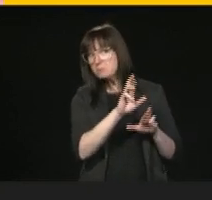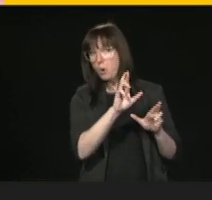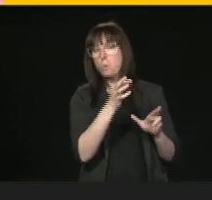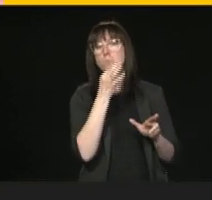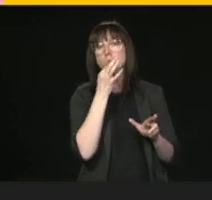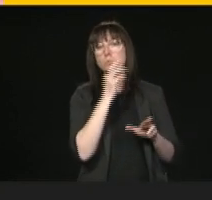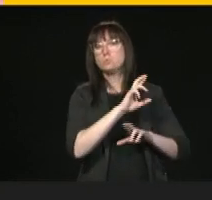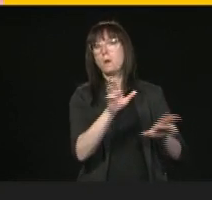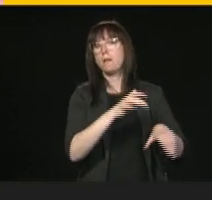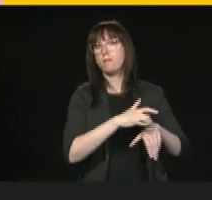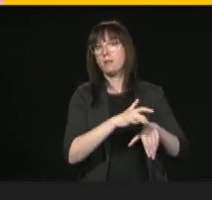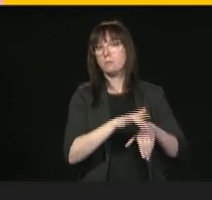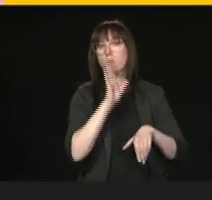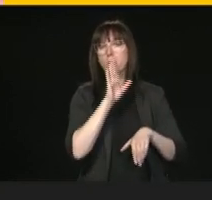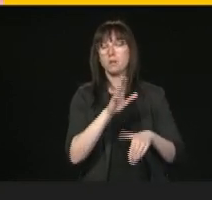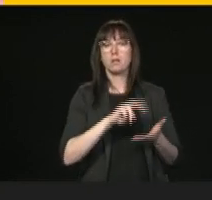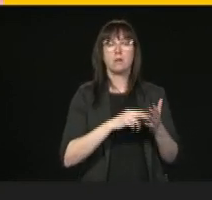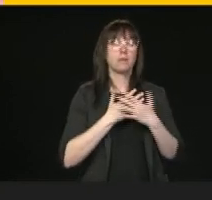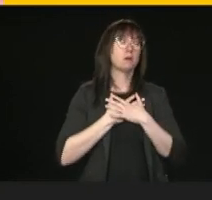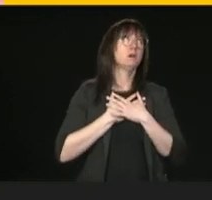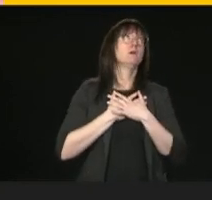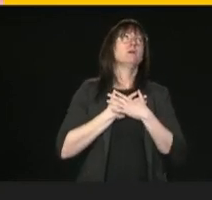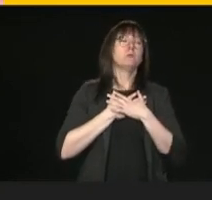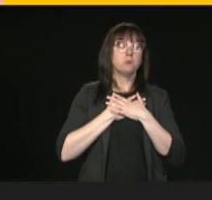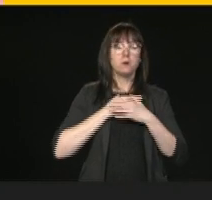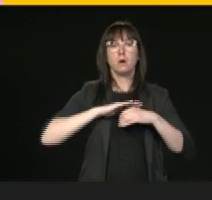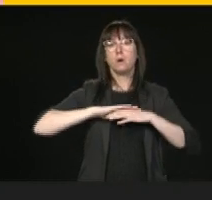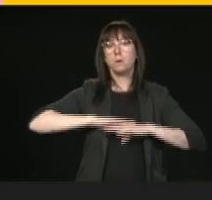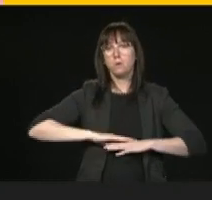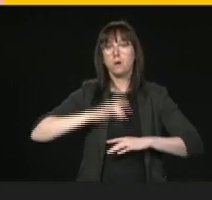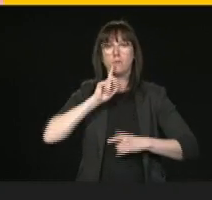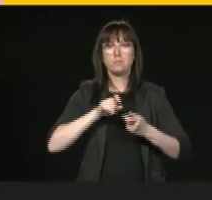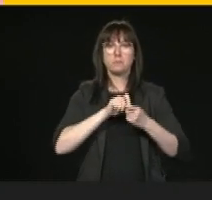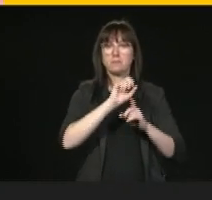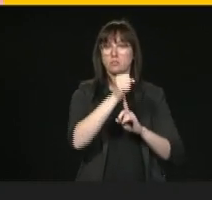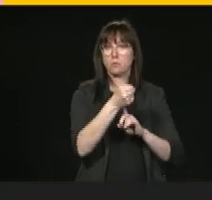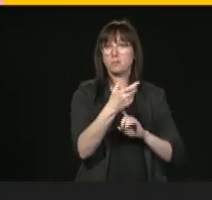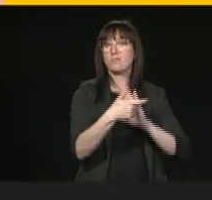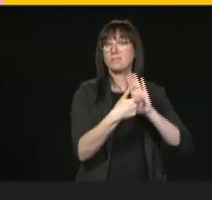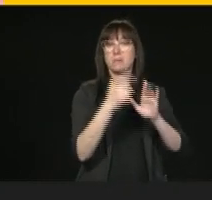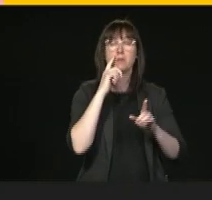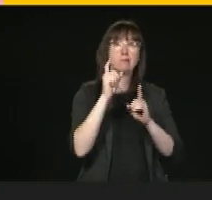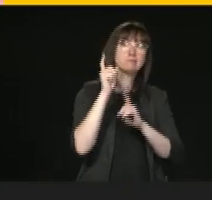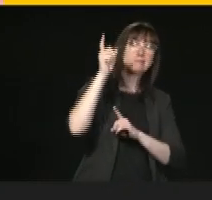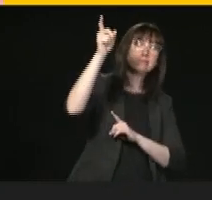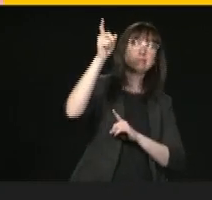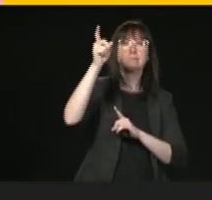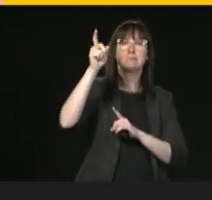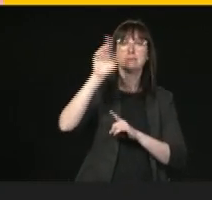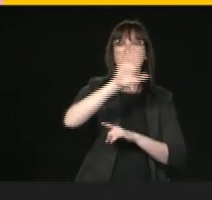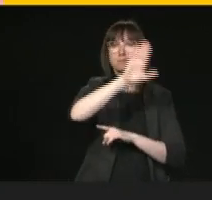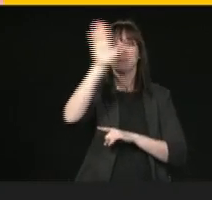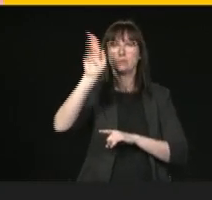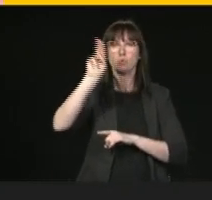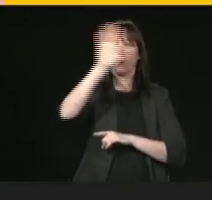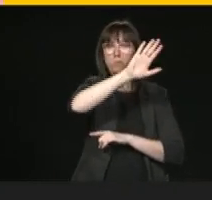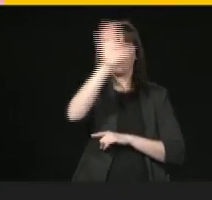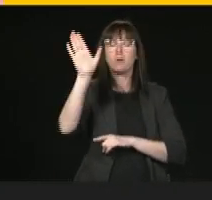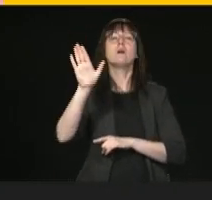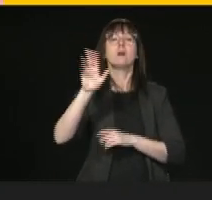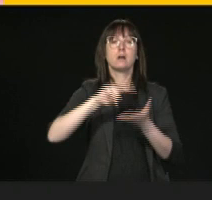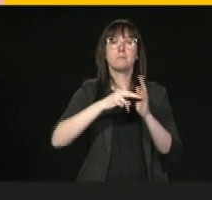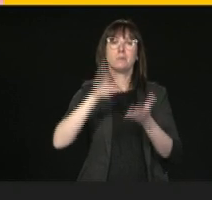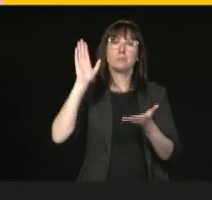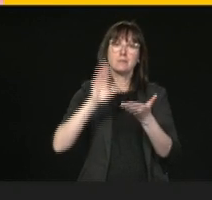for certain types of situations, for example, in remote and isolated communities, that will also decrease the testing time. Because right now, with the